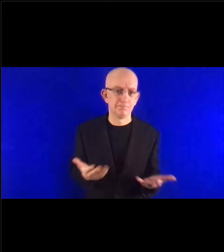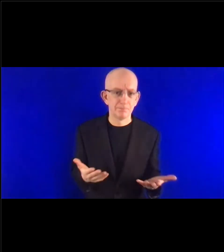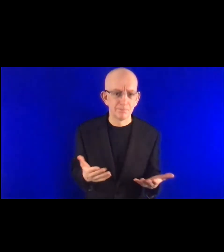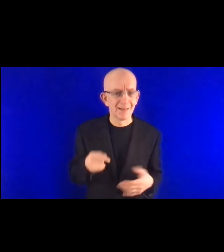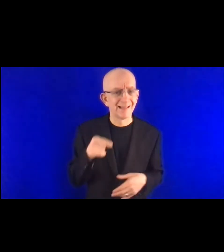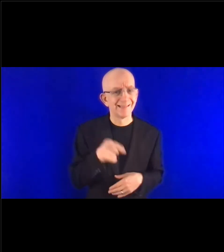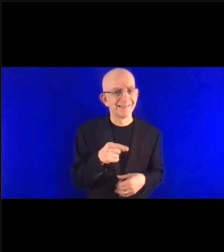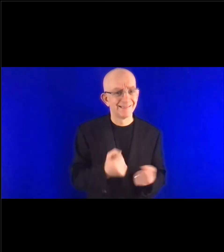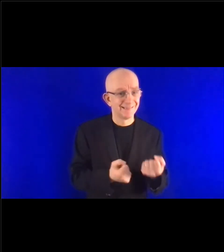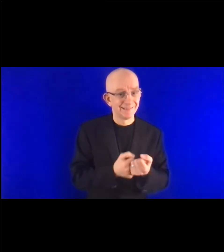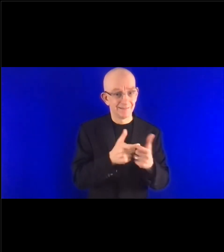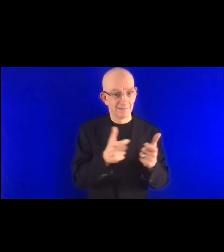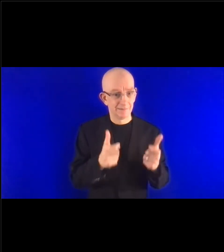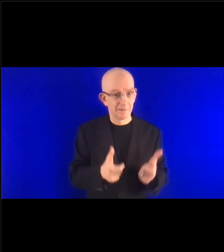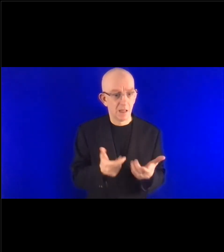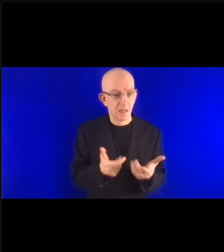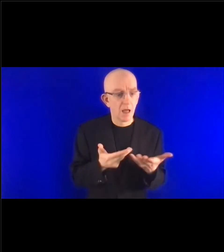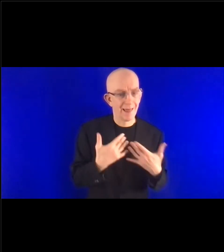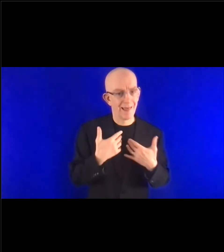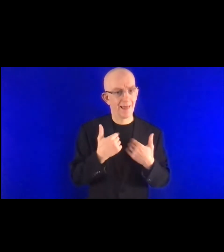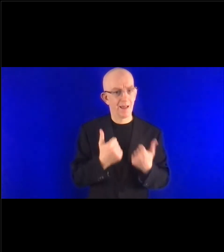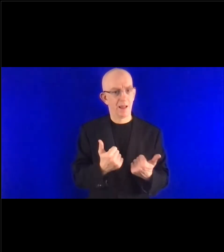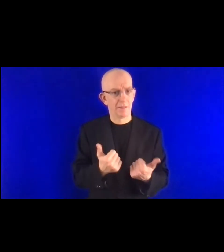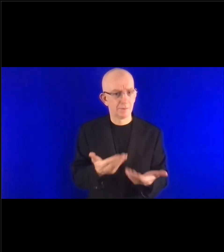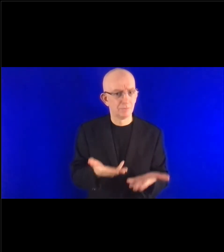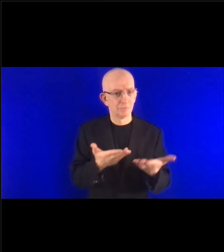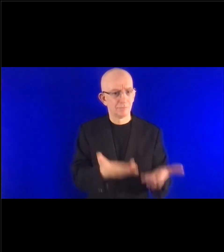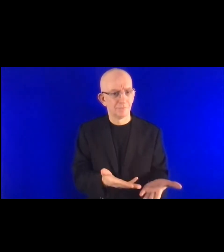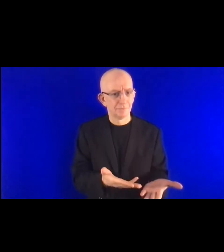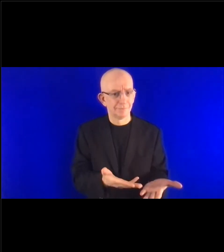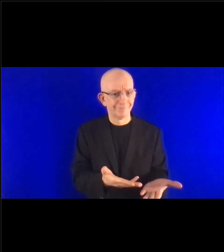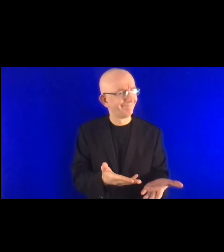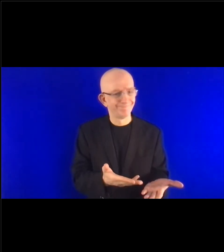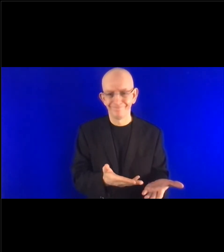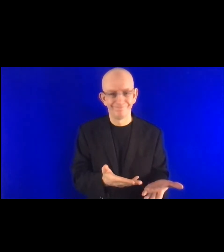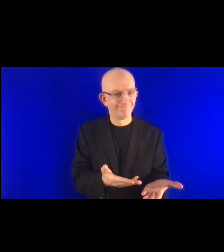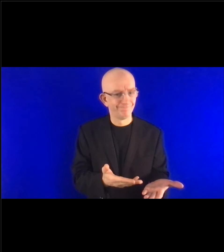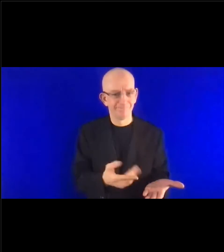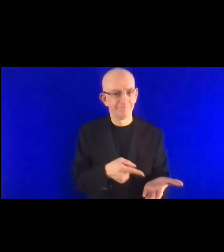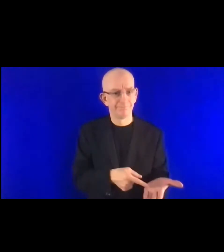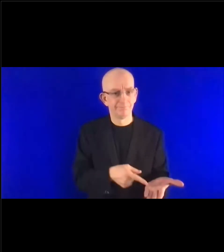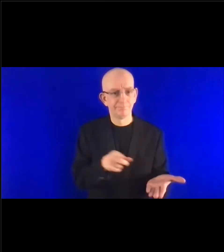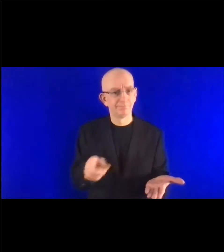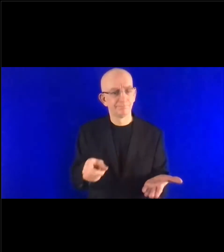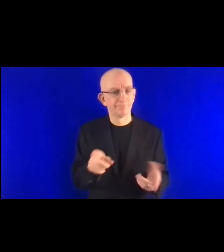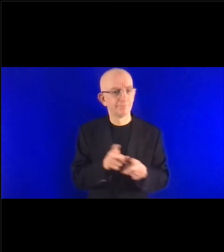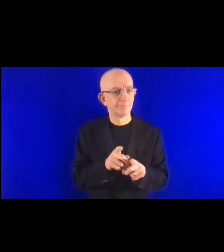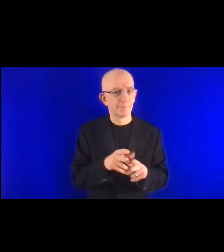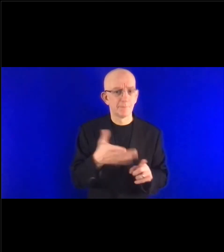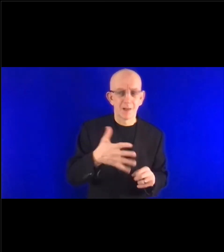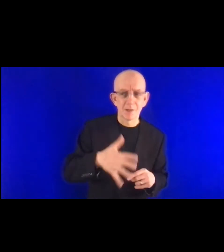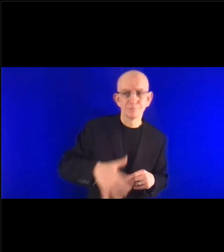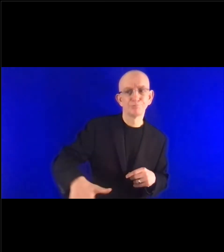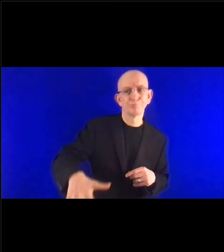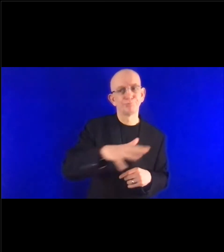or philanthropy. So this is an issue. It should be included in the health